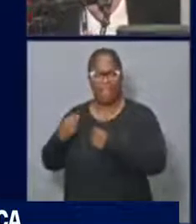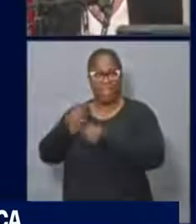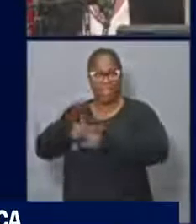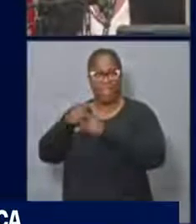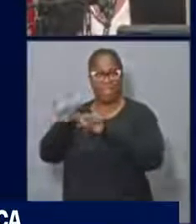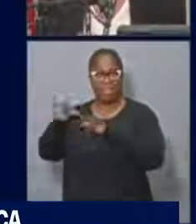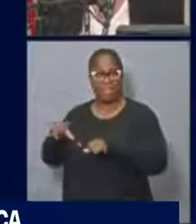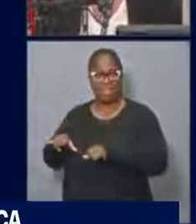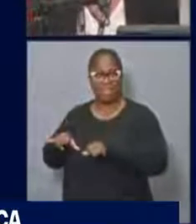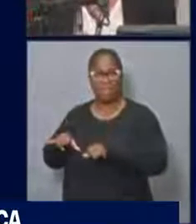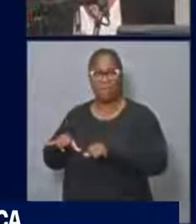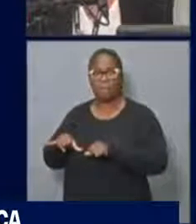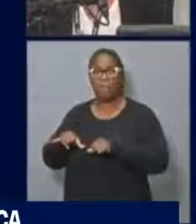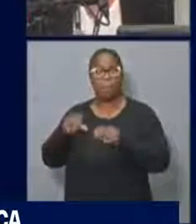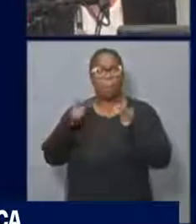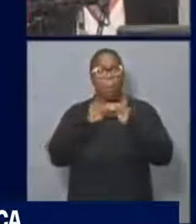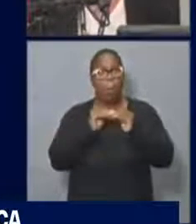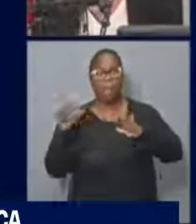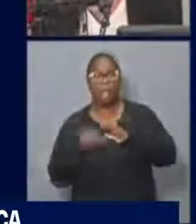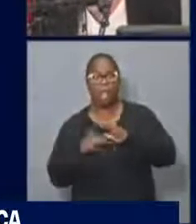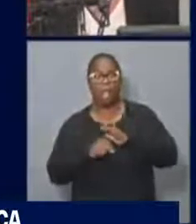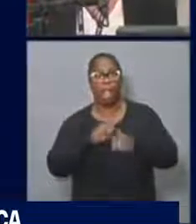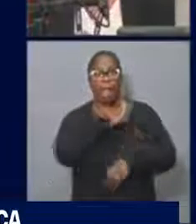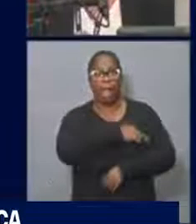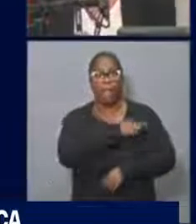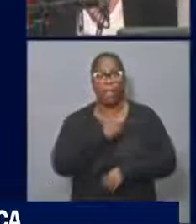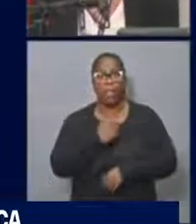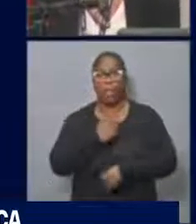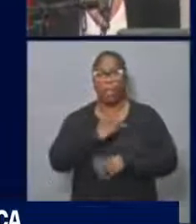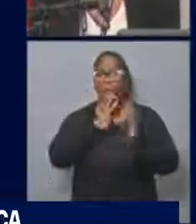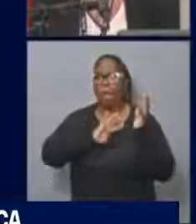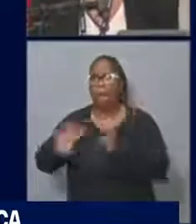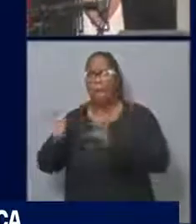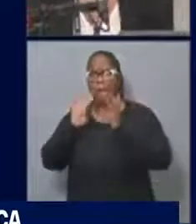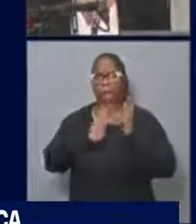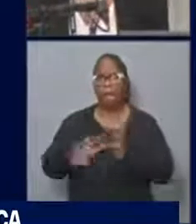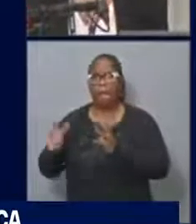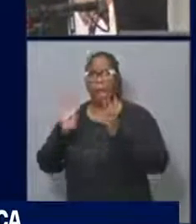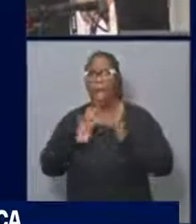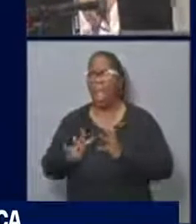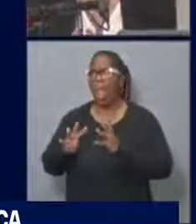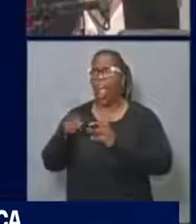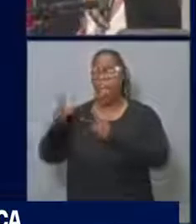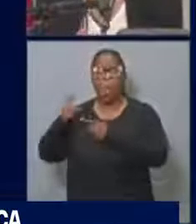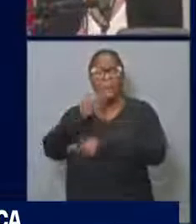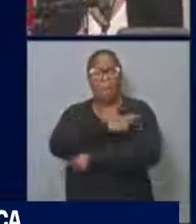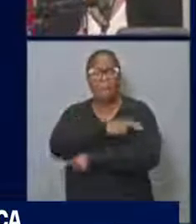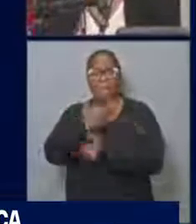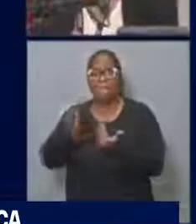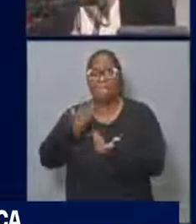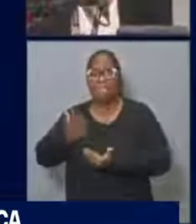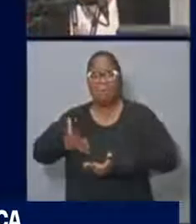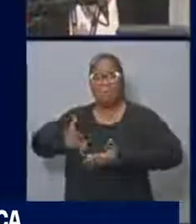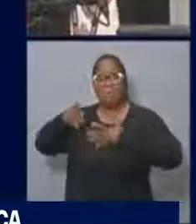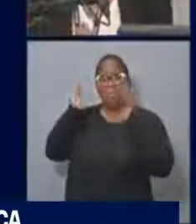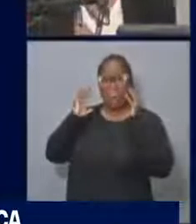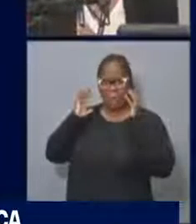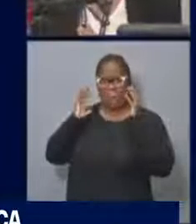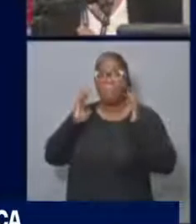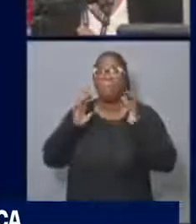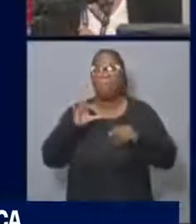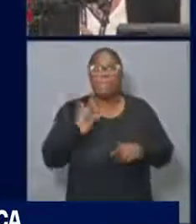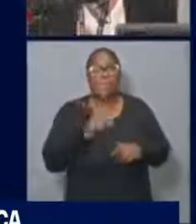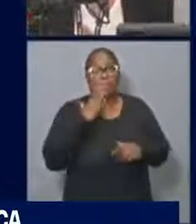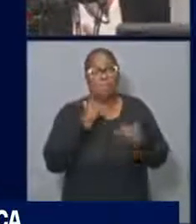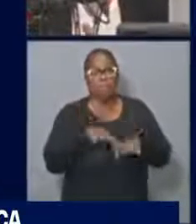people that need inpatient care. That's why it's so important to follow the public health directives, like staying home, avoiding